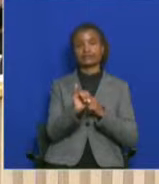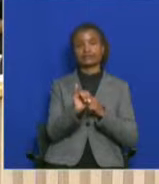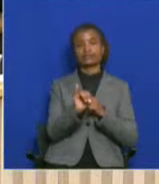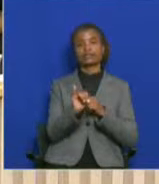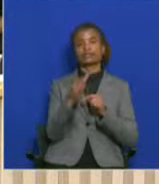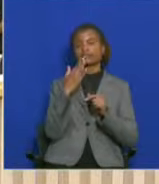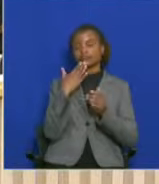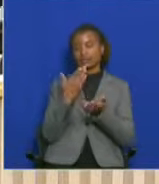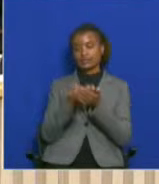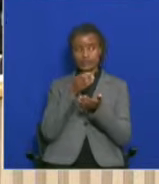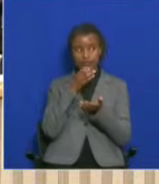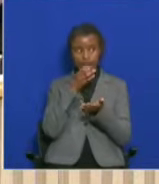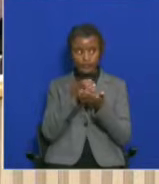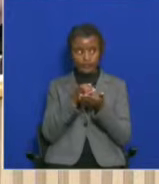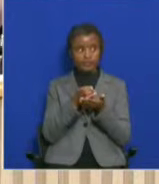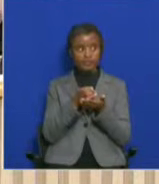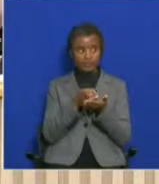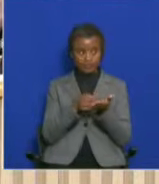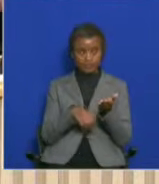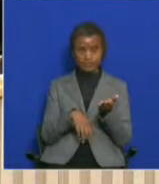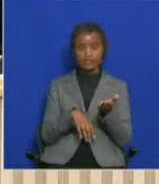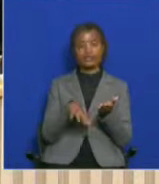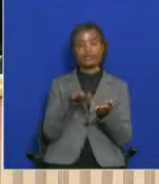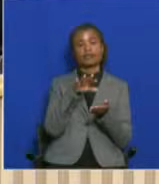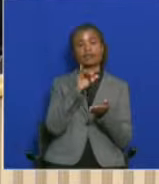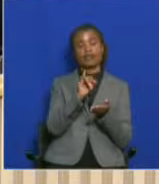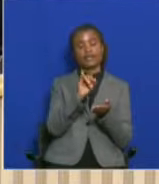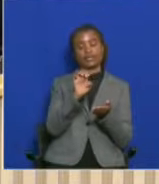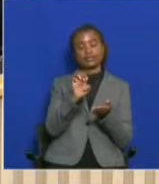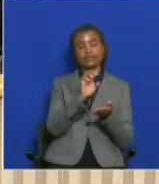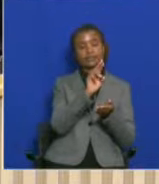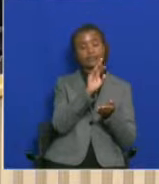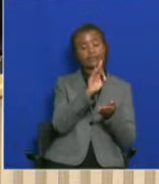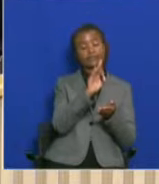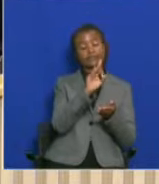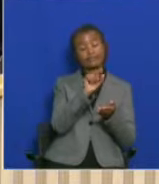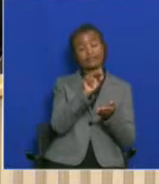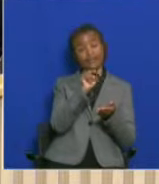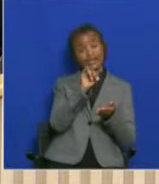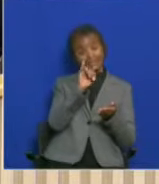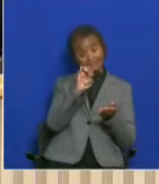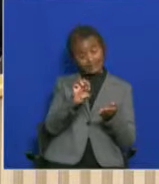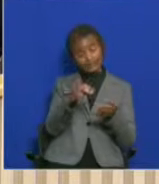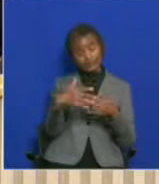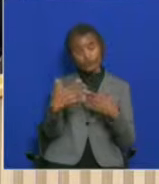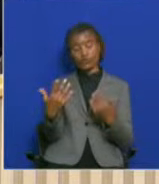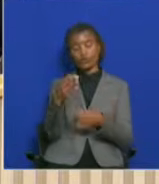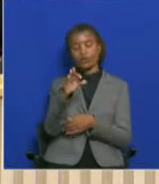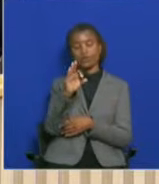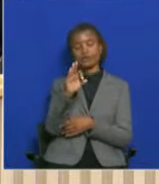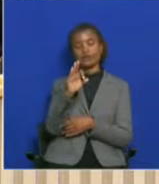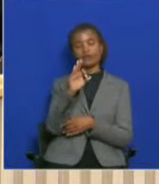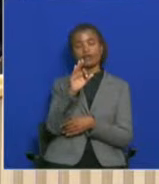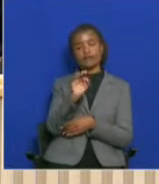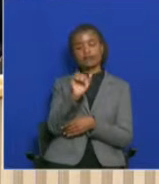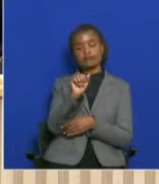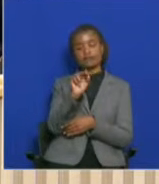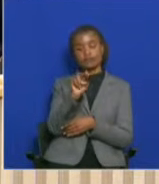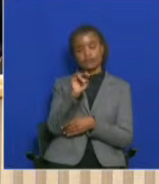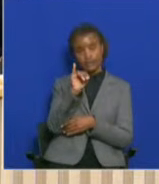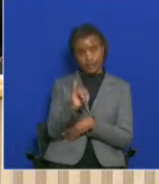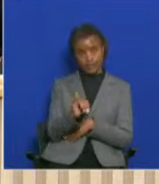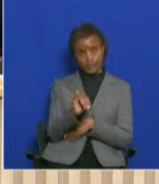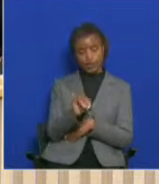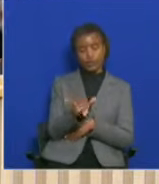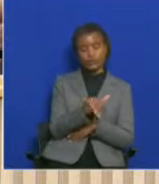modified. I mean, quite shortly, in fact, but it's FANI, Yes. and the